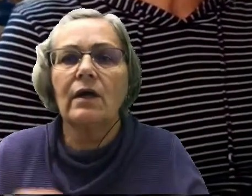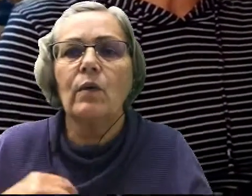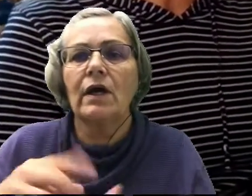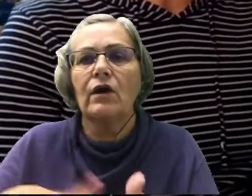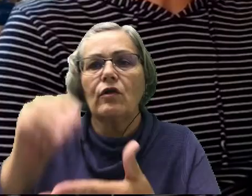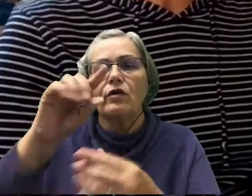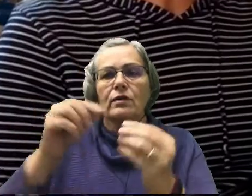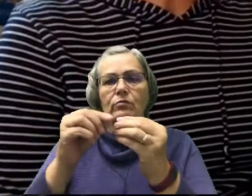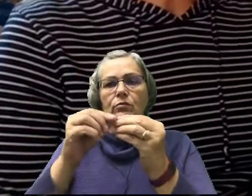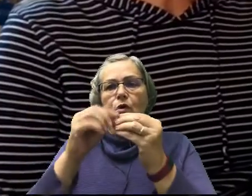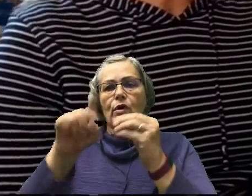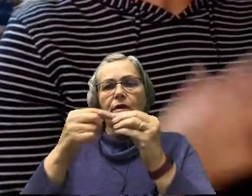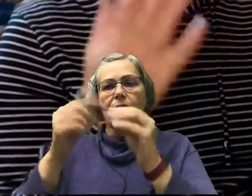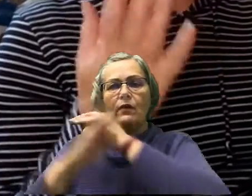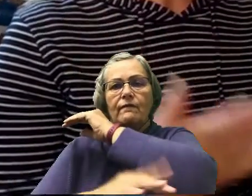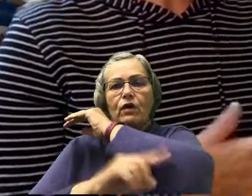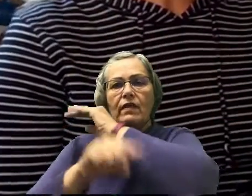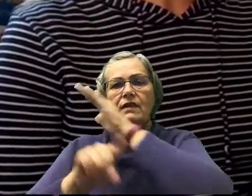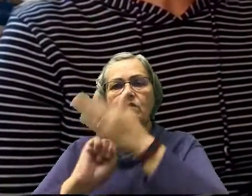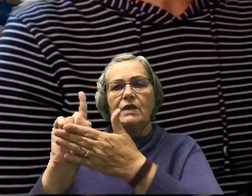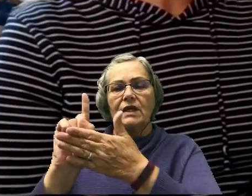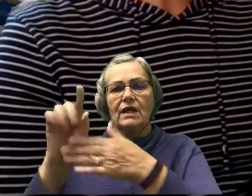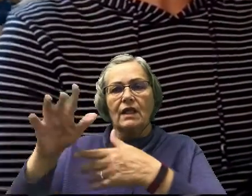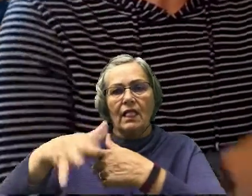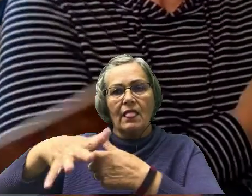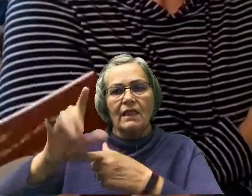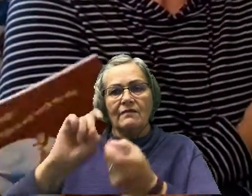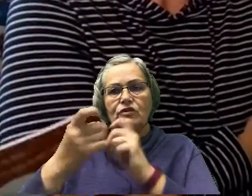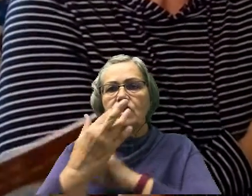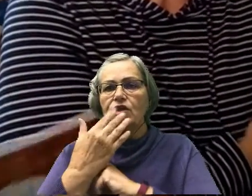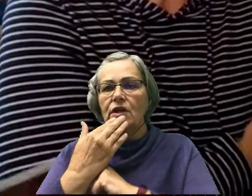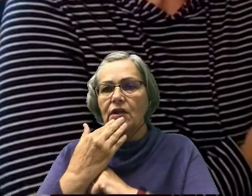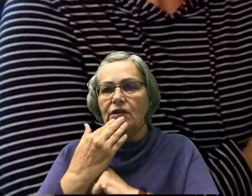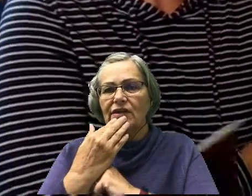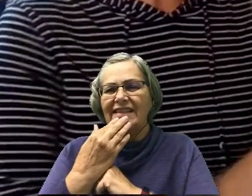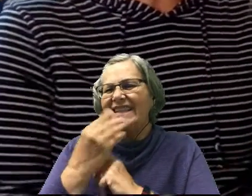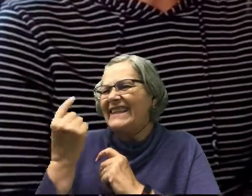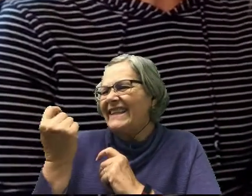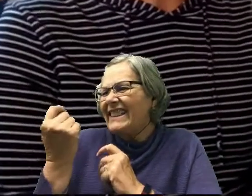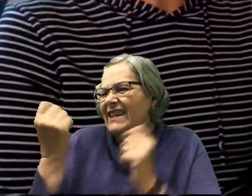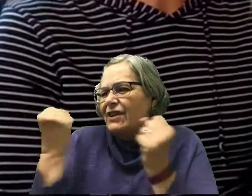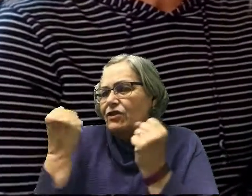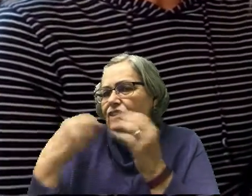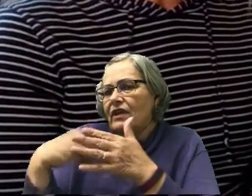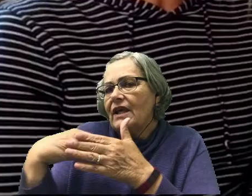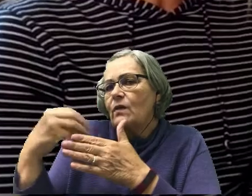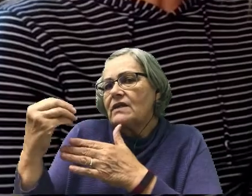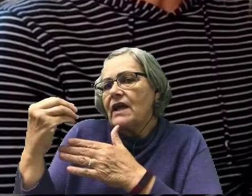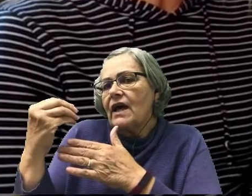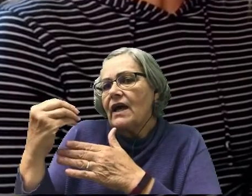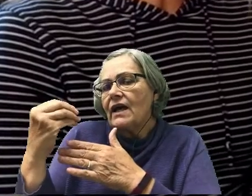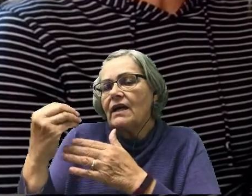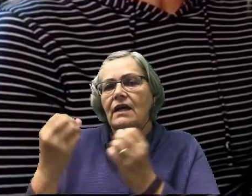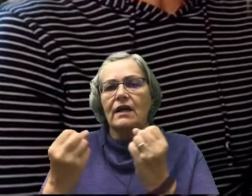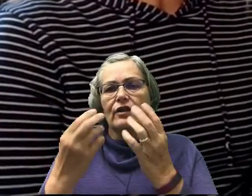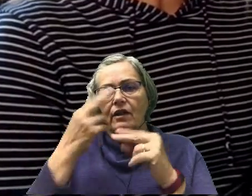learning a lot about fall this week. The leaves are changing colors. It's getting a little chillier outside. There's